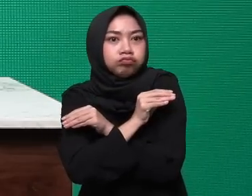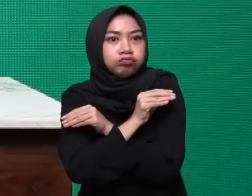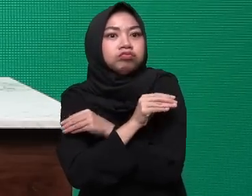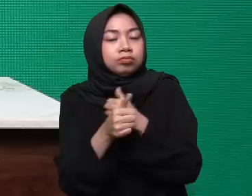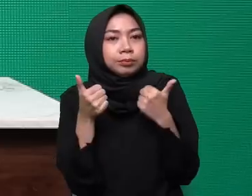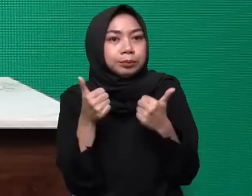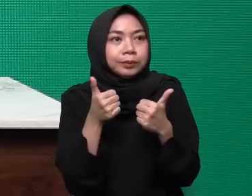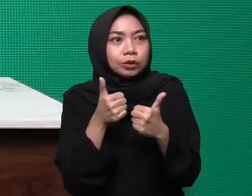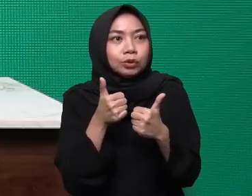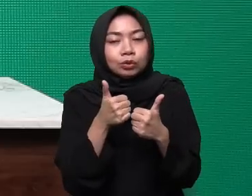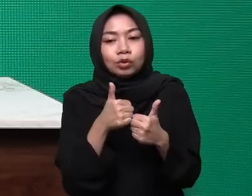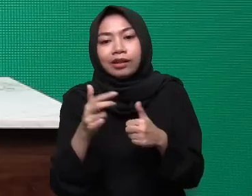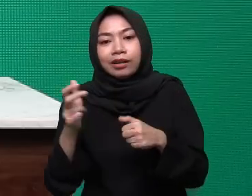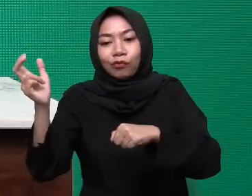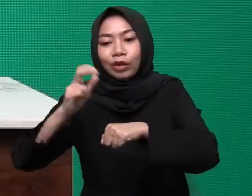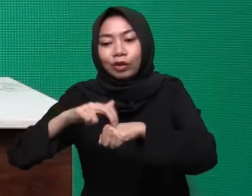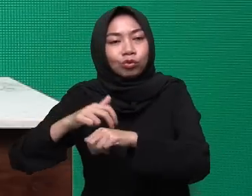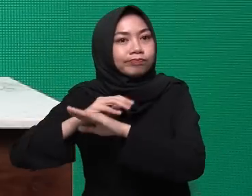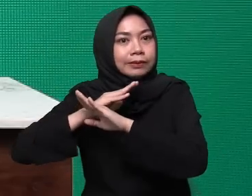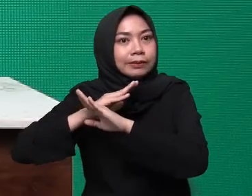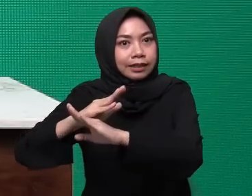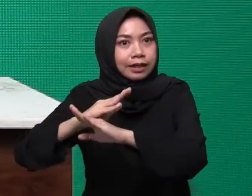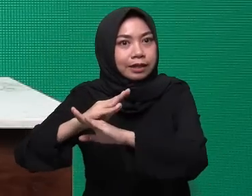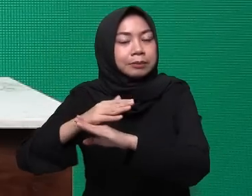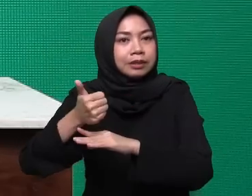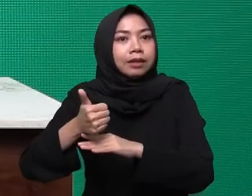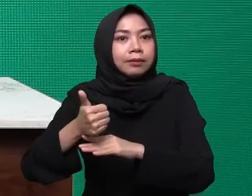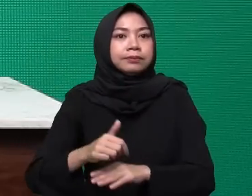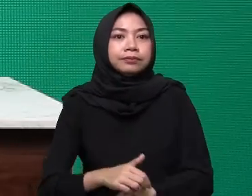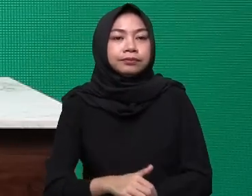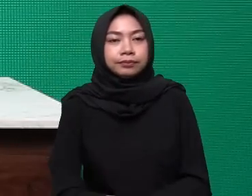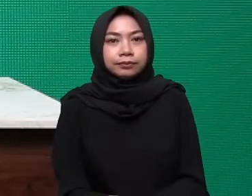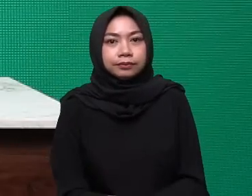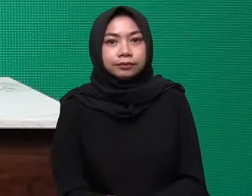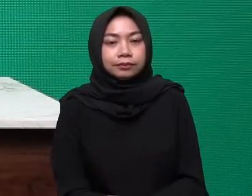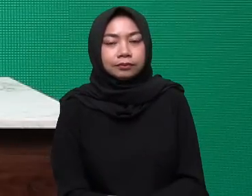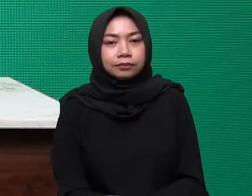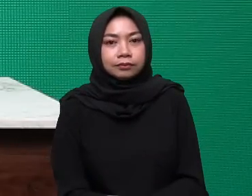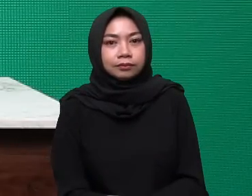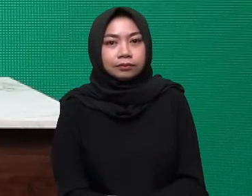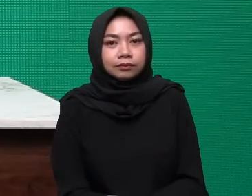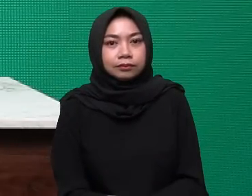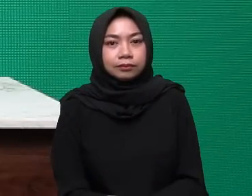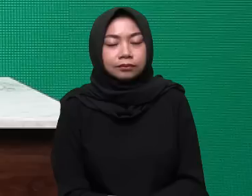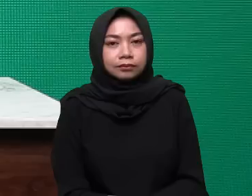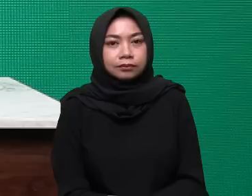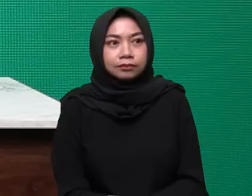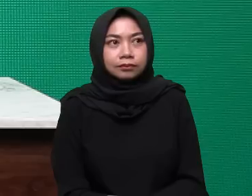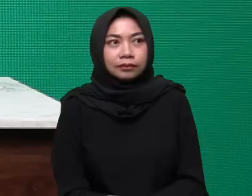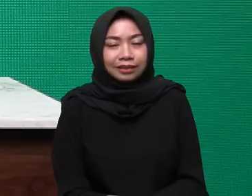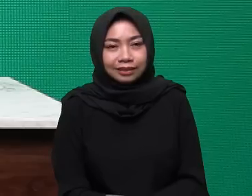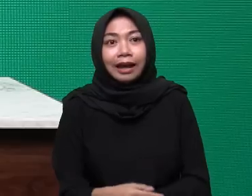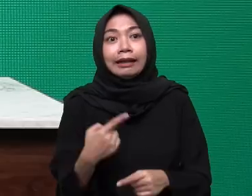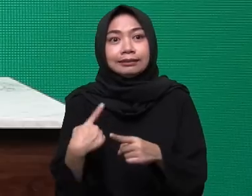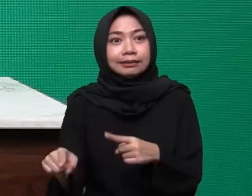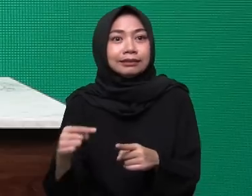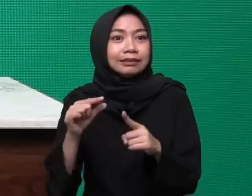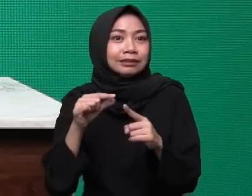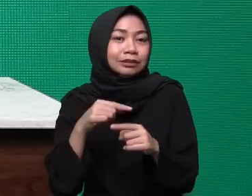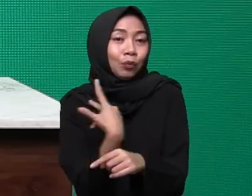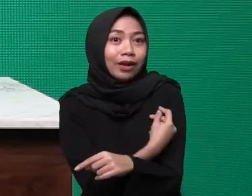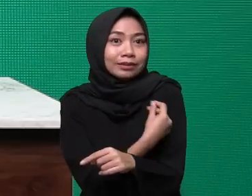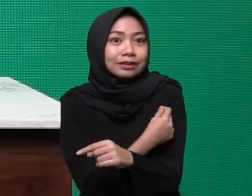immunity against certain infectious diseases such as FMD. And this action is an effort to prevent the spread